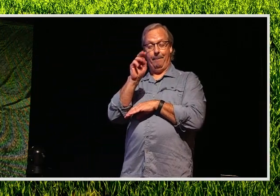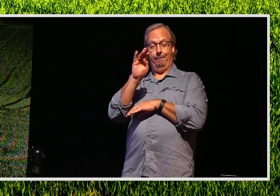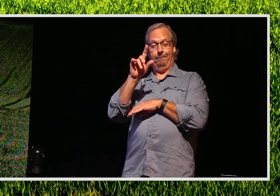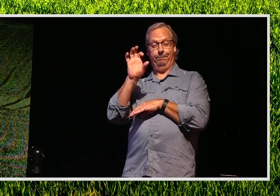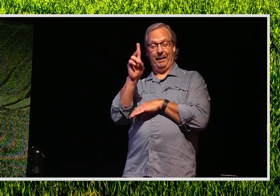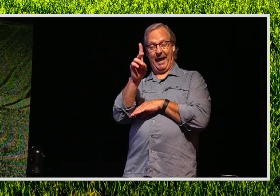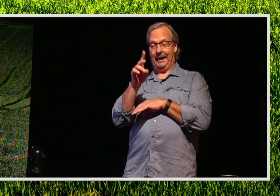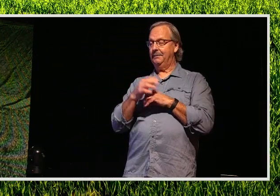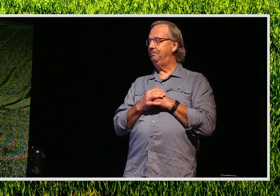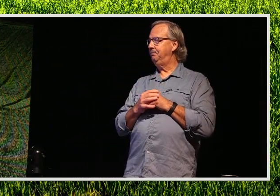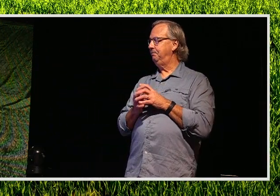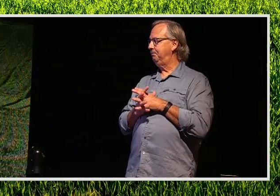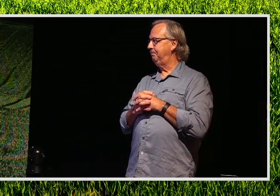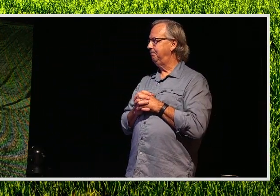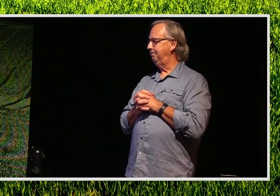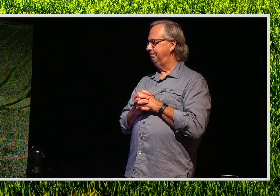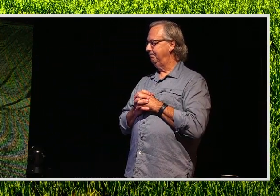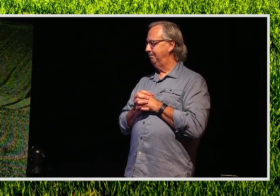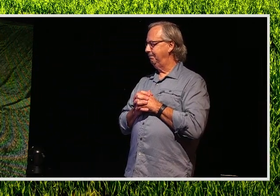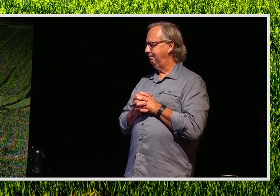Good luck.